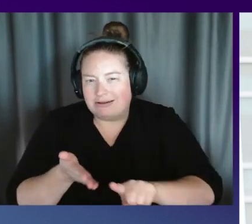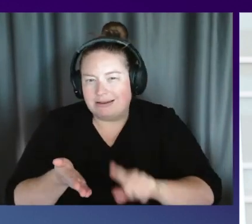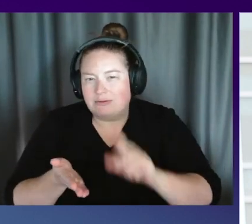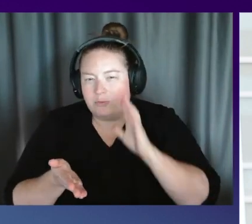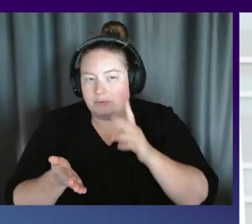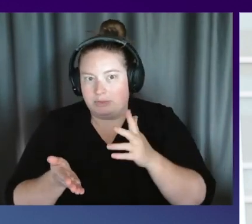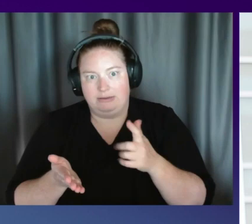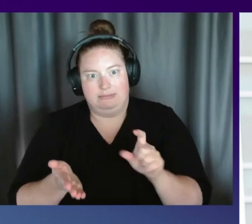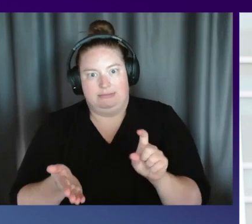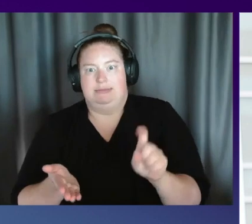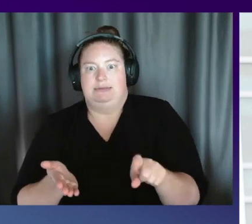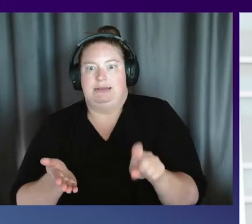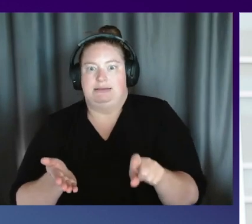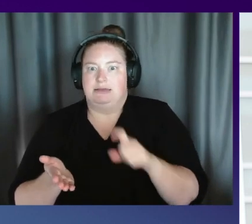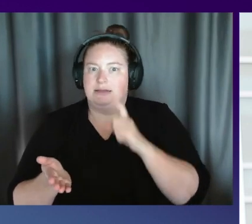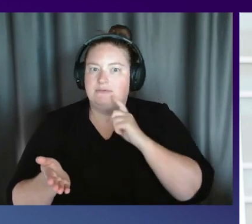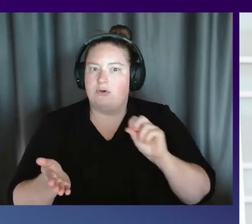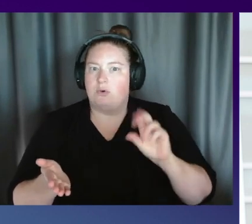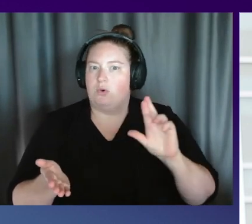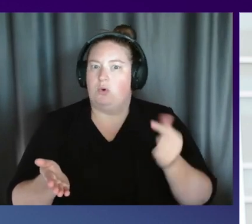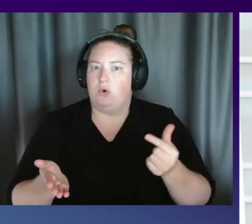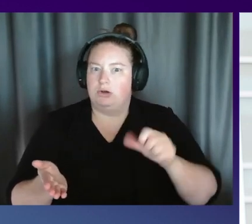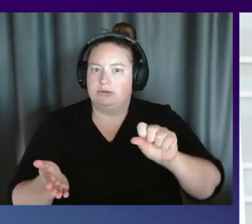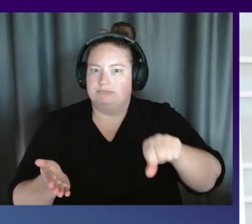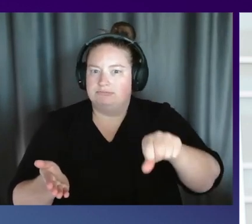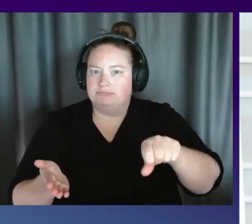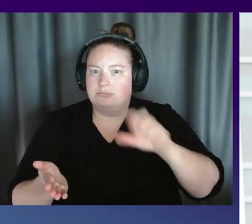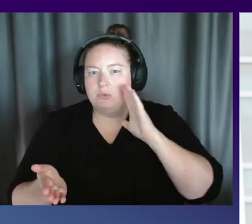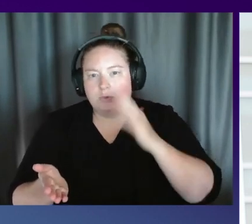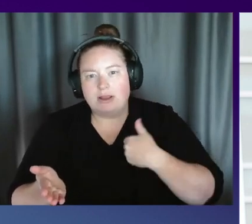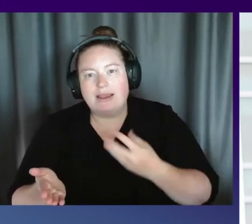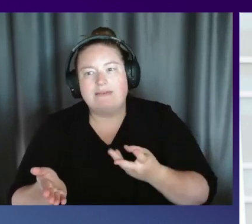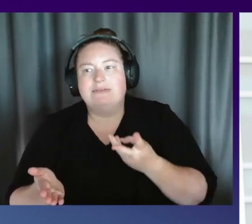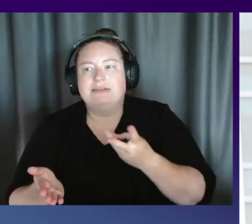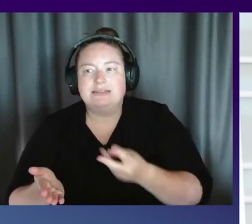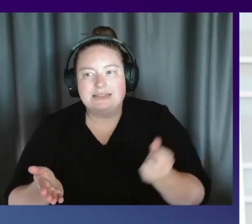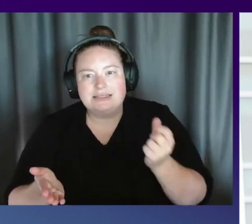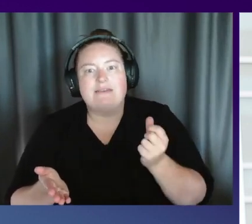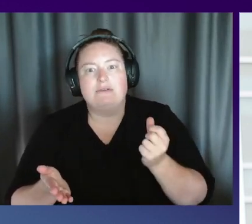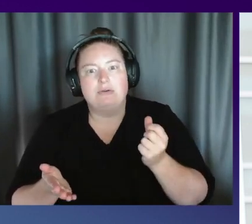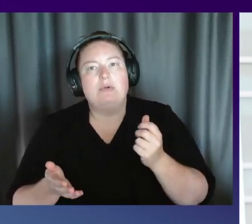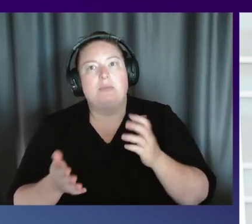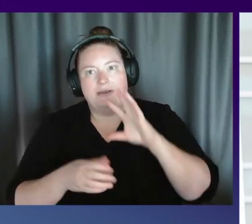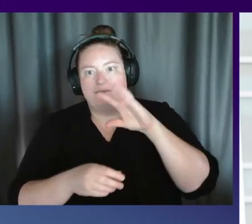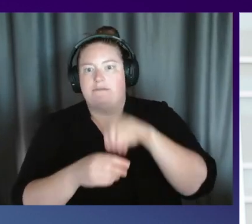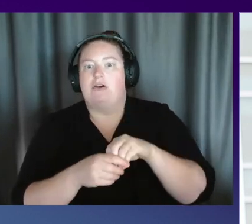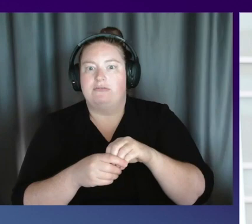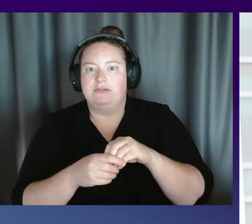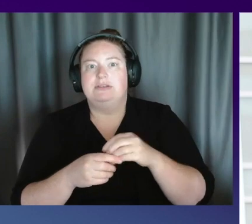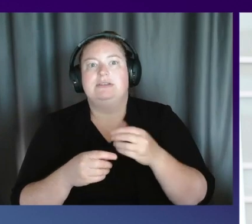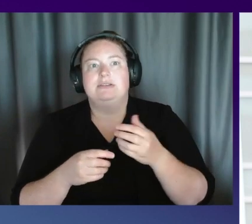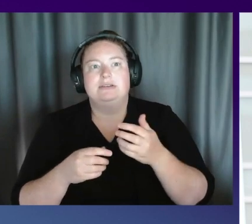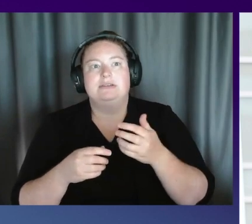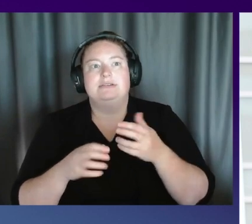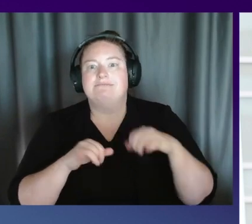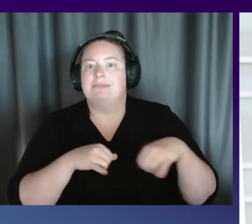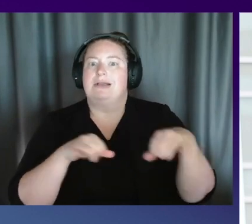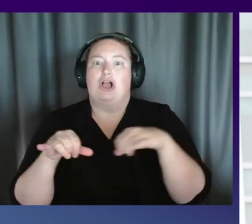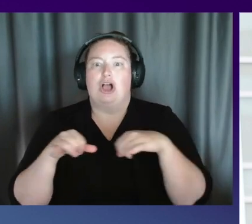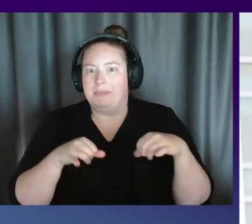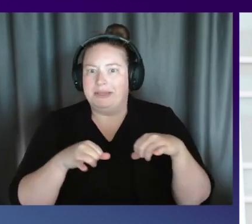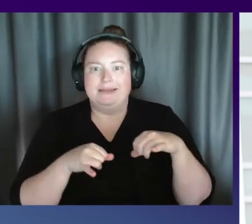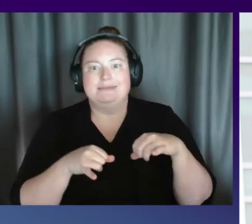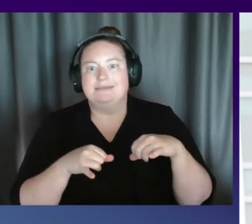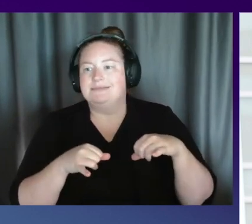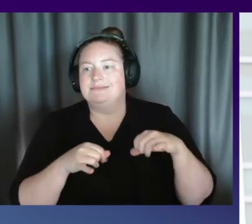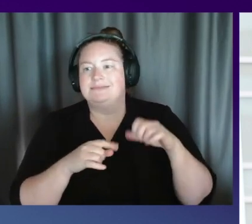for organizations. And there'll be, you know, a number of those common players that will come to fore and be able to help support customers in that